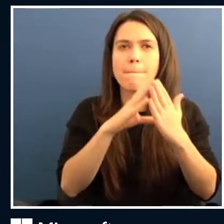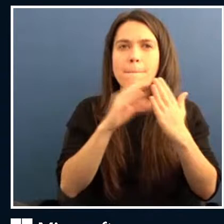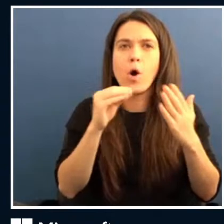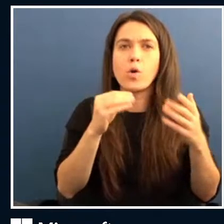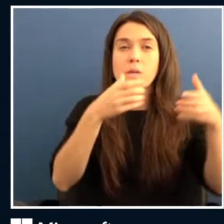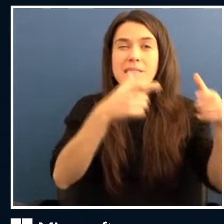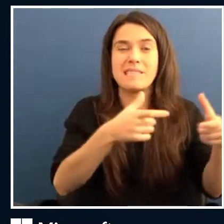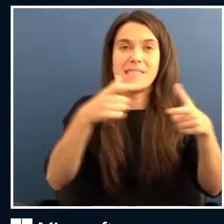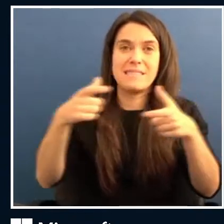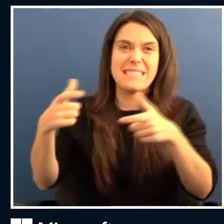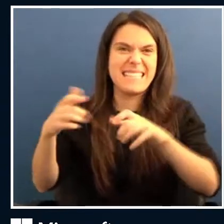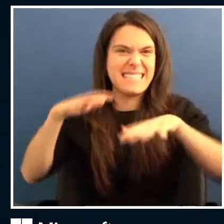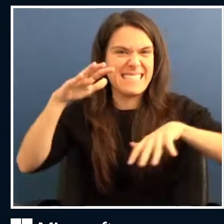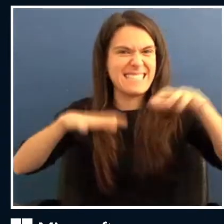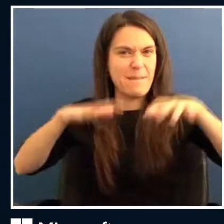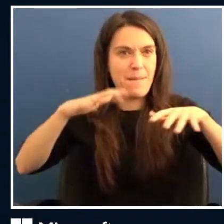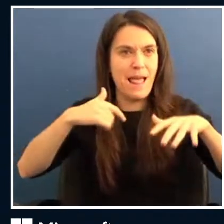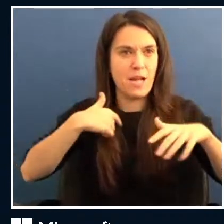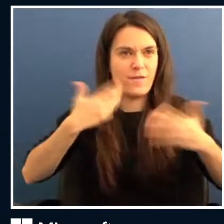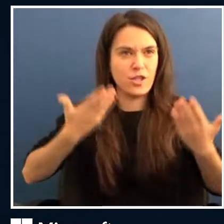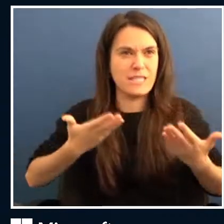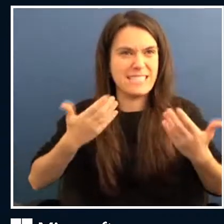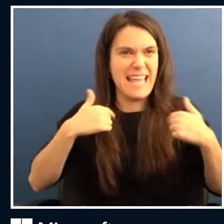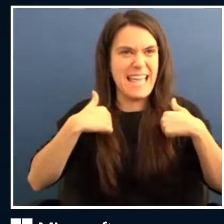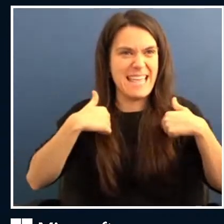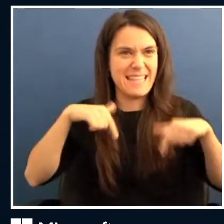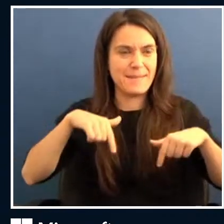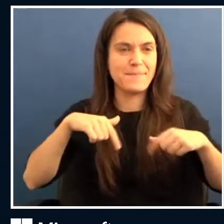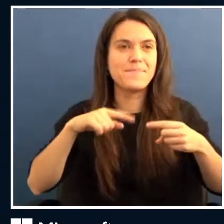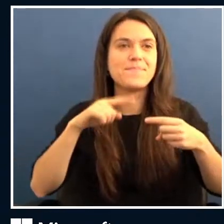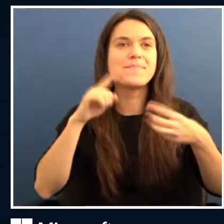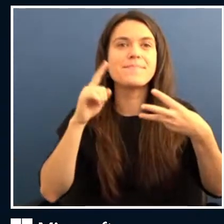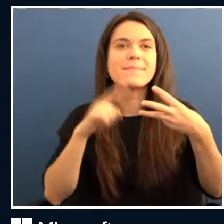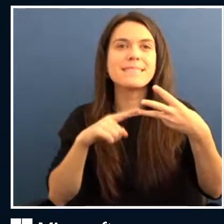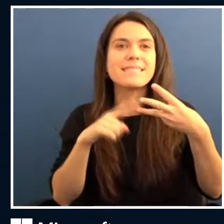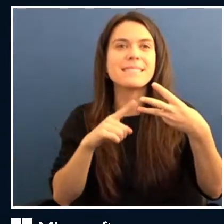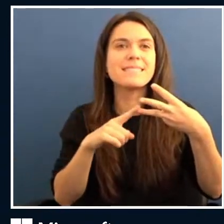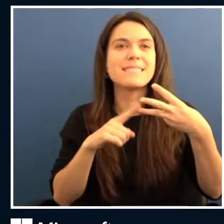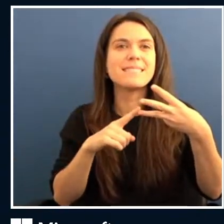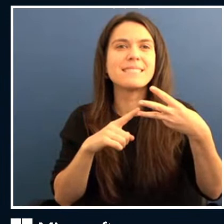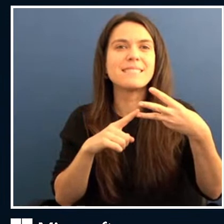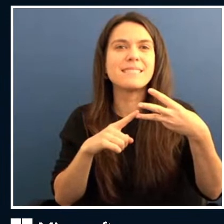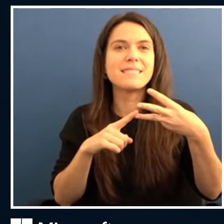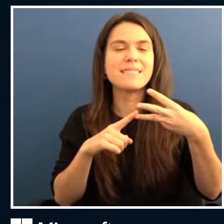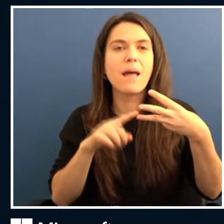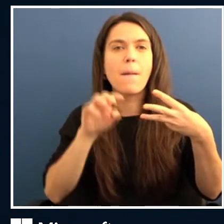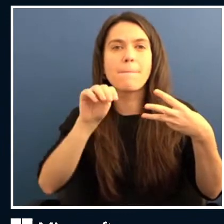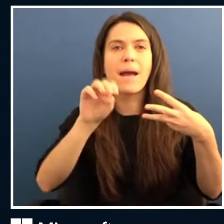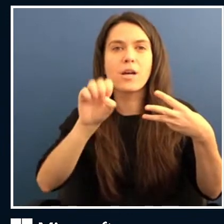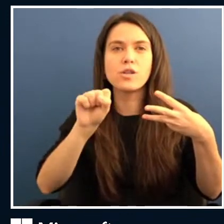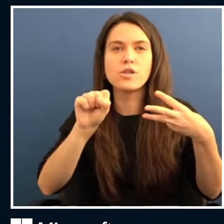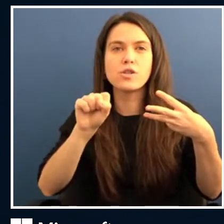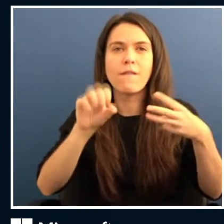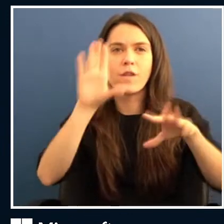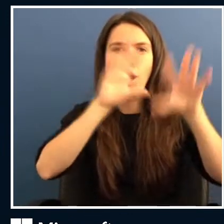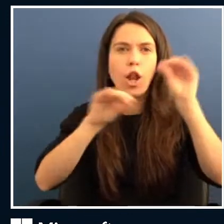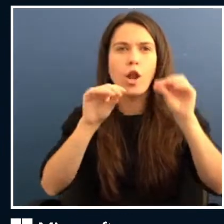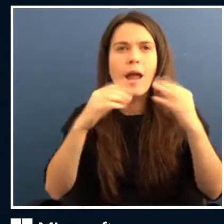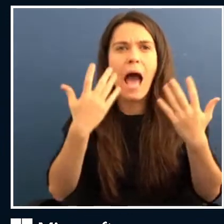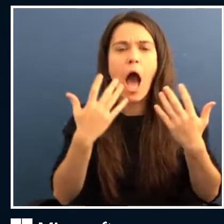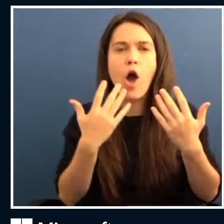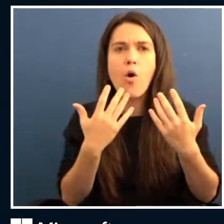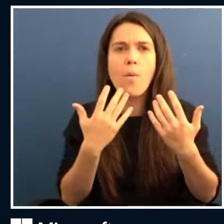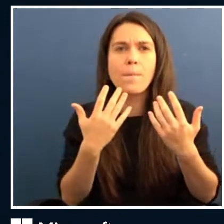what we created today. Second up is a Microsoft Learn module that can help you learn how to detect objects within